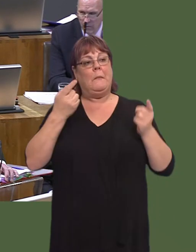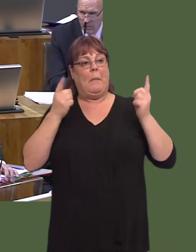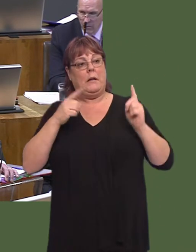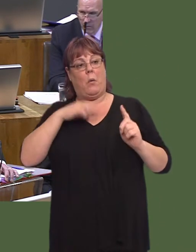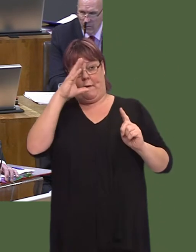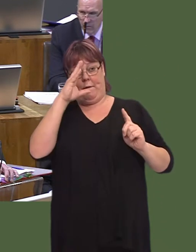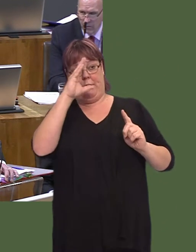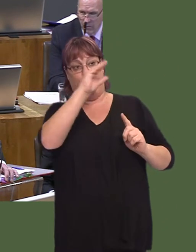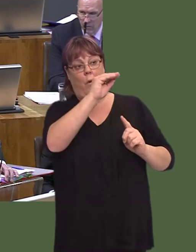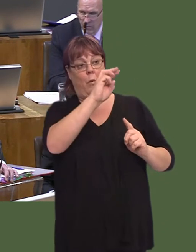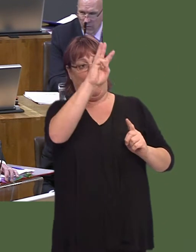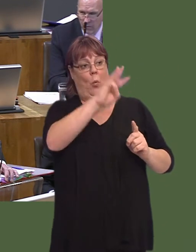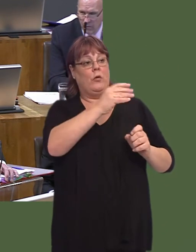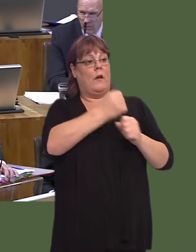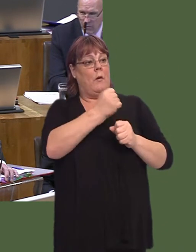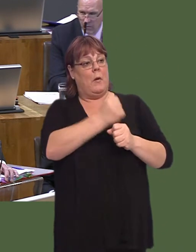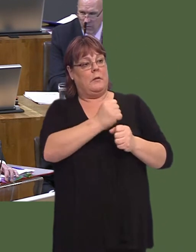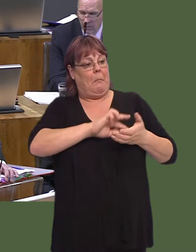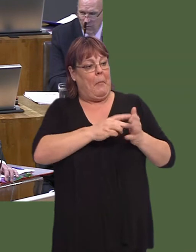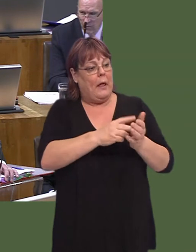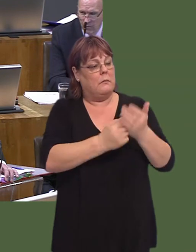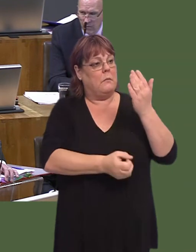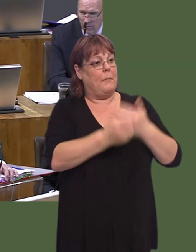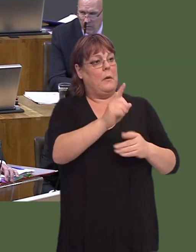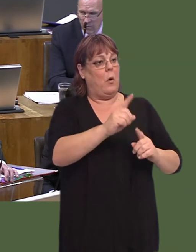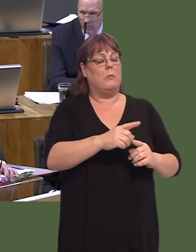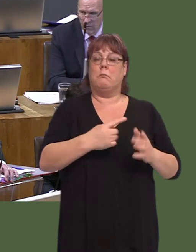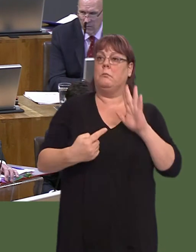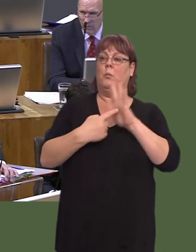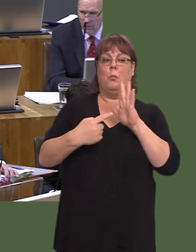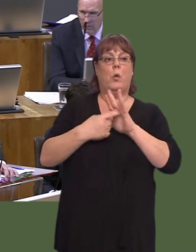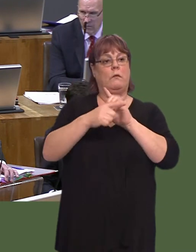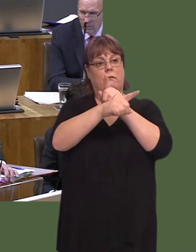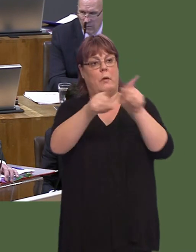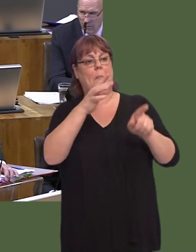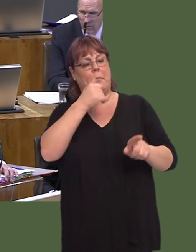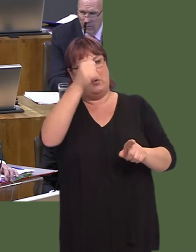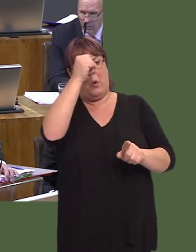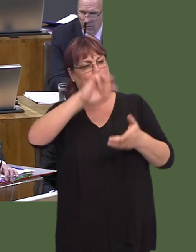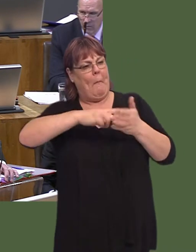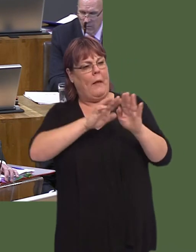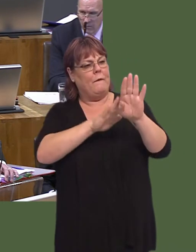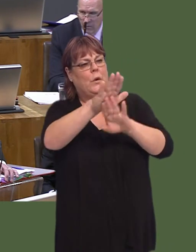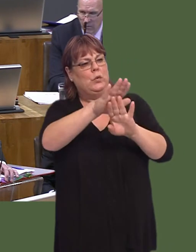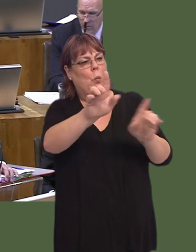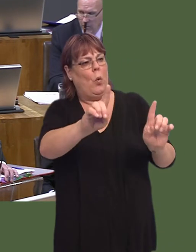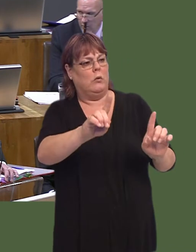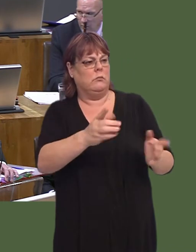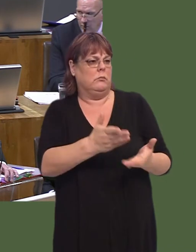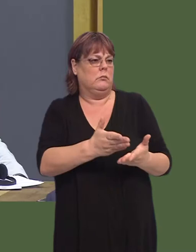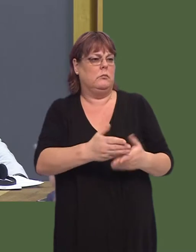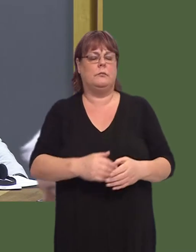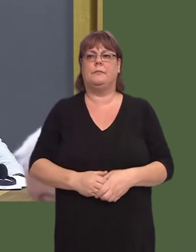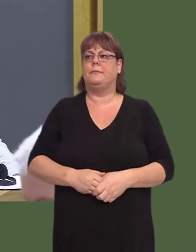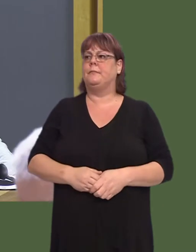Welsh Government informed, but clearly it's hugely important that people know what is planned and know what the future holds for them as quickly as